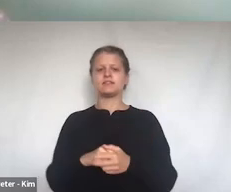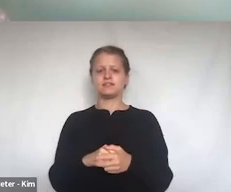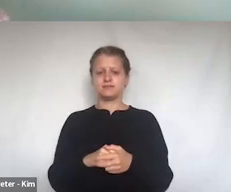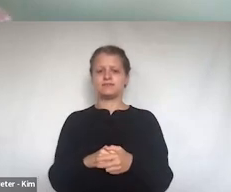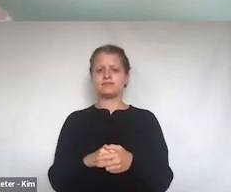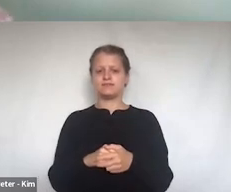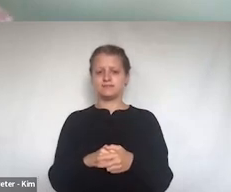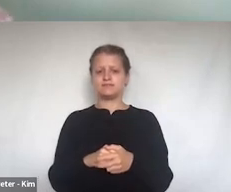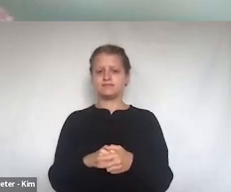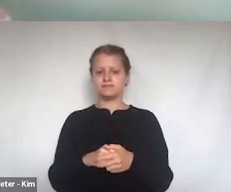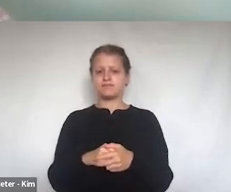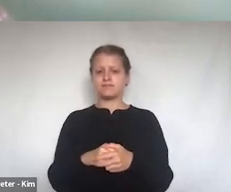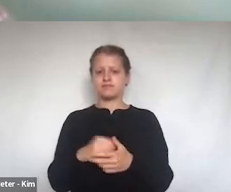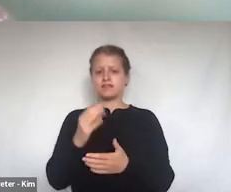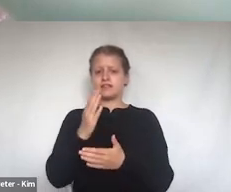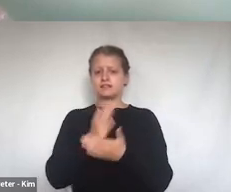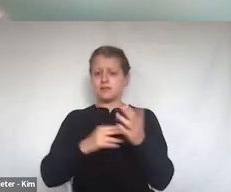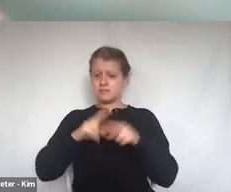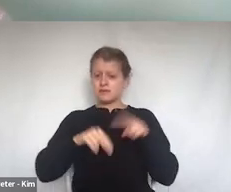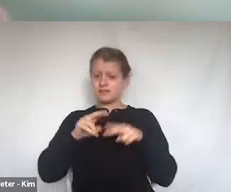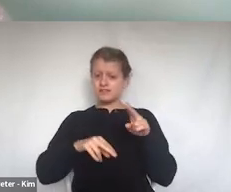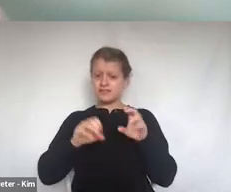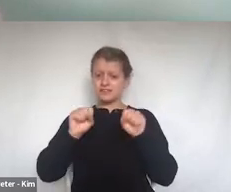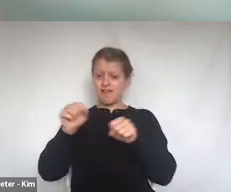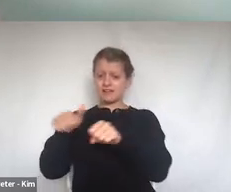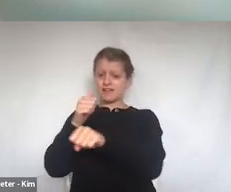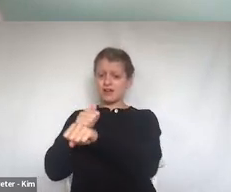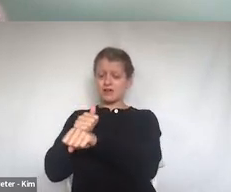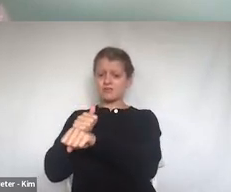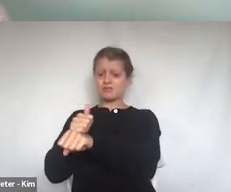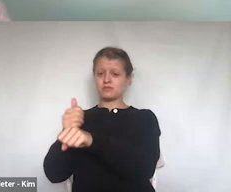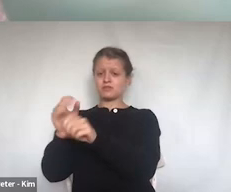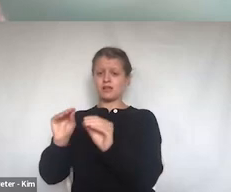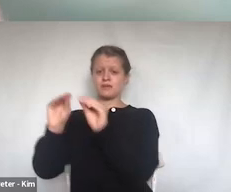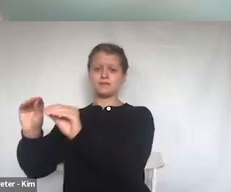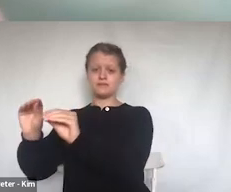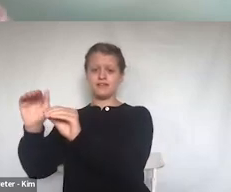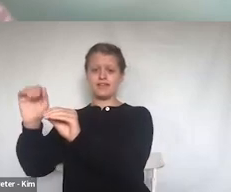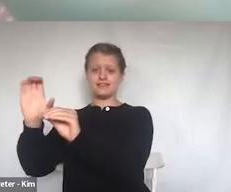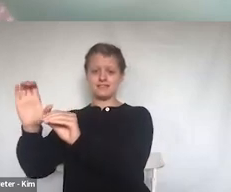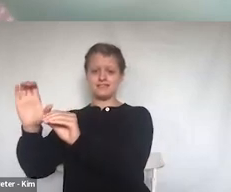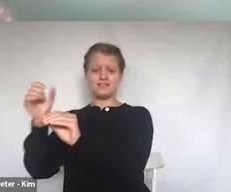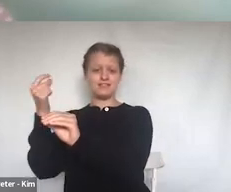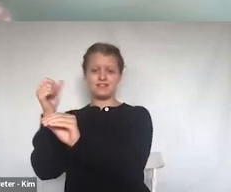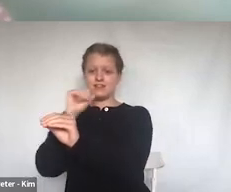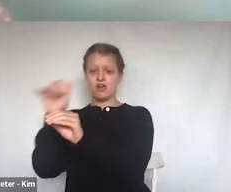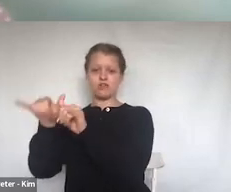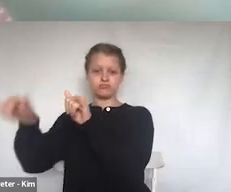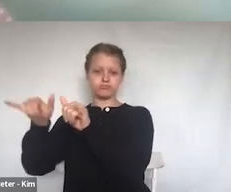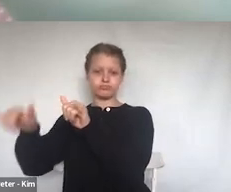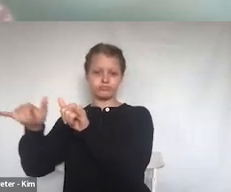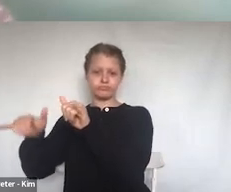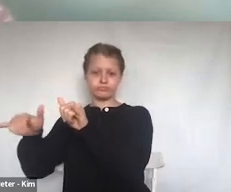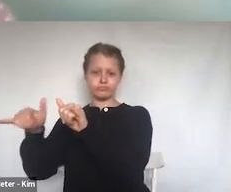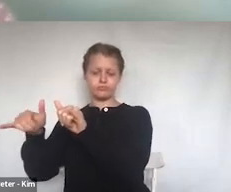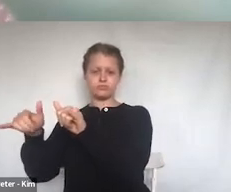use portable air conditioning in different ways. So I think that we're seeing an across the board leveling up in terms of the cooling available in long-term